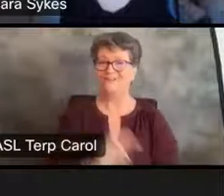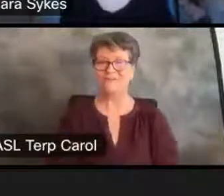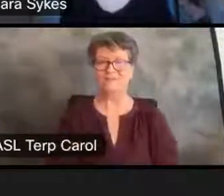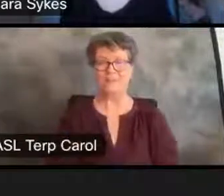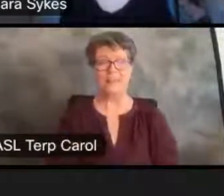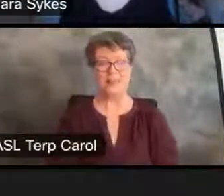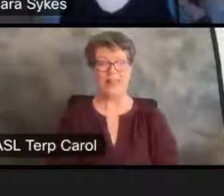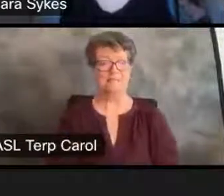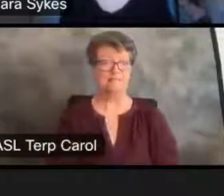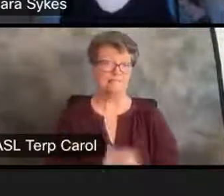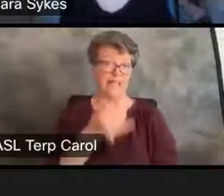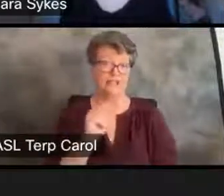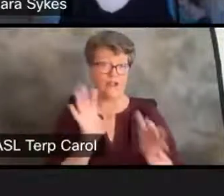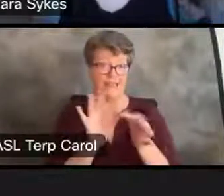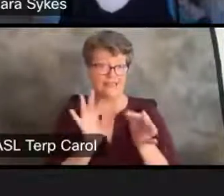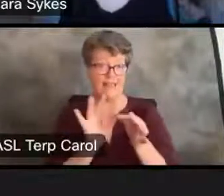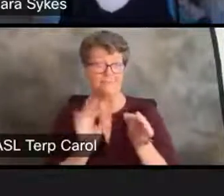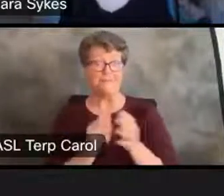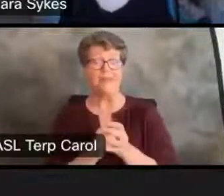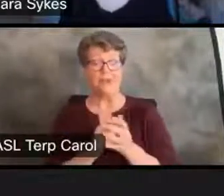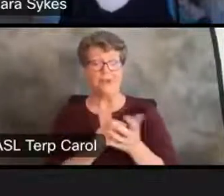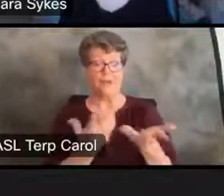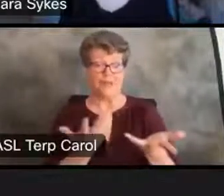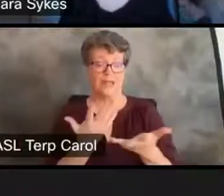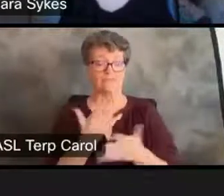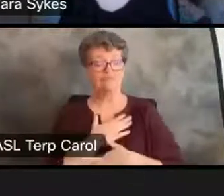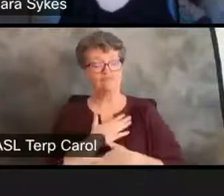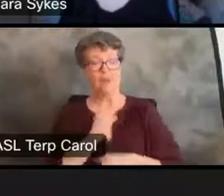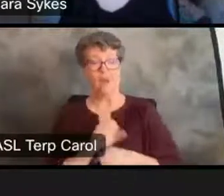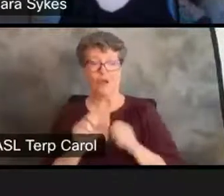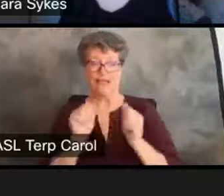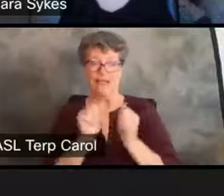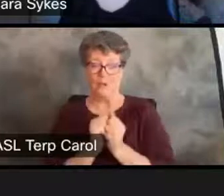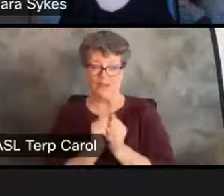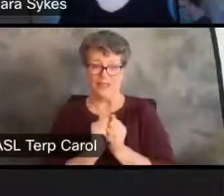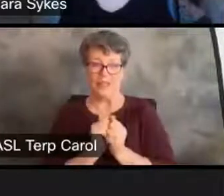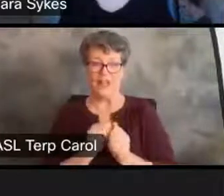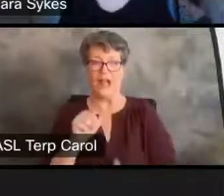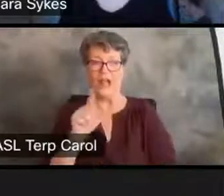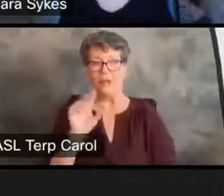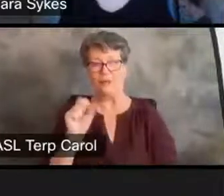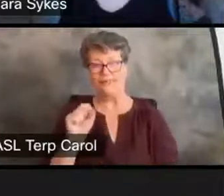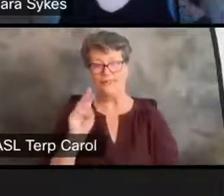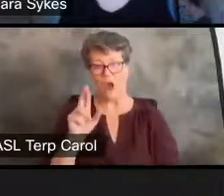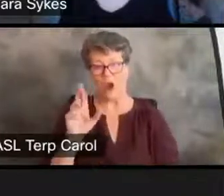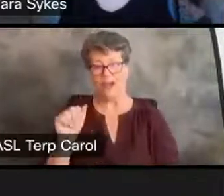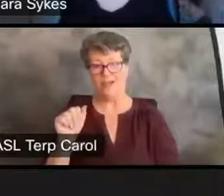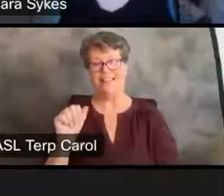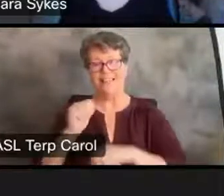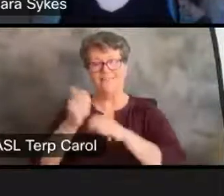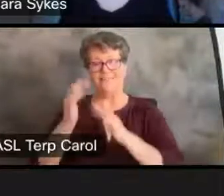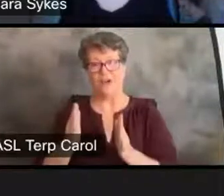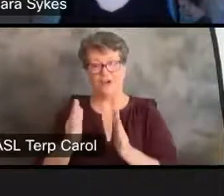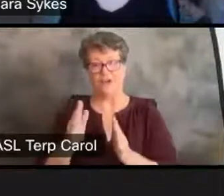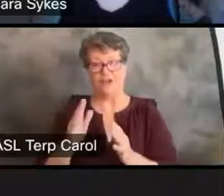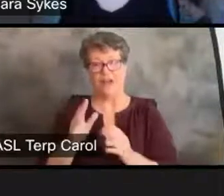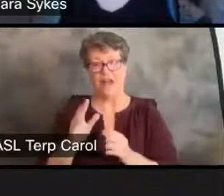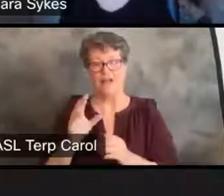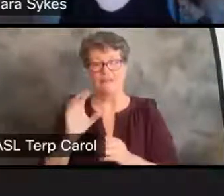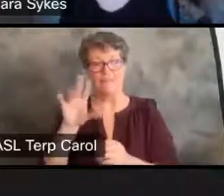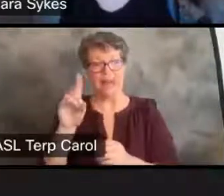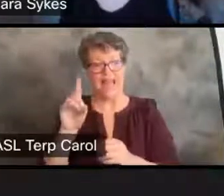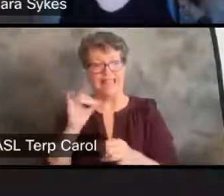months or so, Alta is partnering on a application as well. So I'm going to throw it over to Carly and have her share a little bit about what